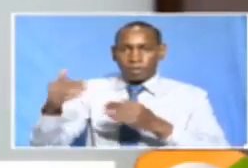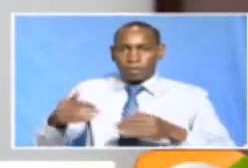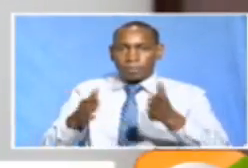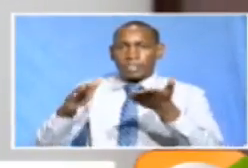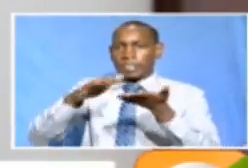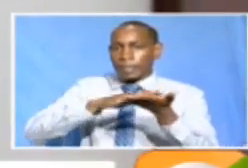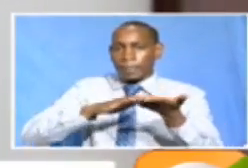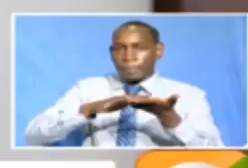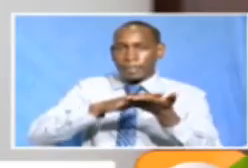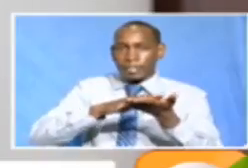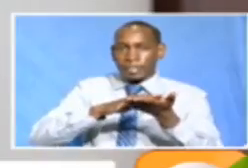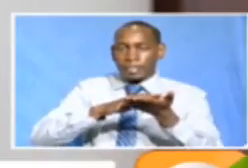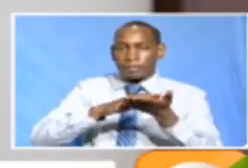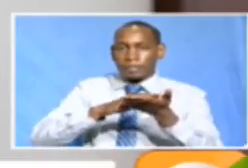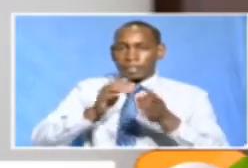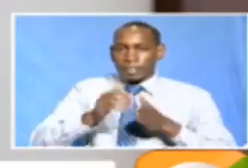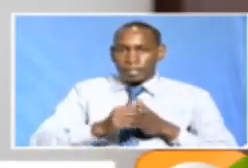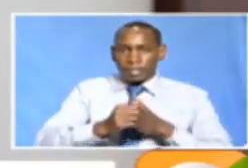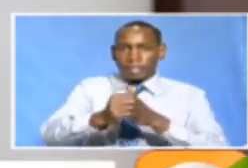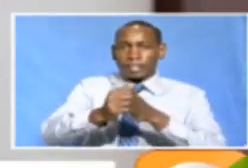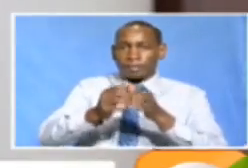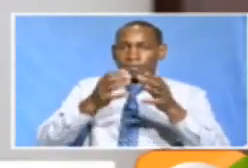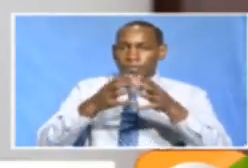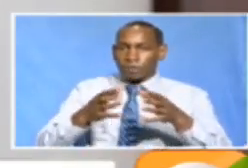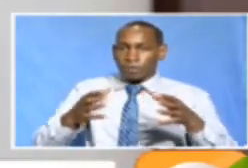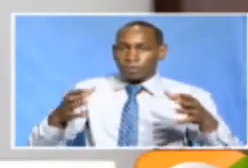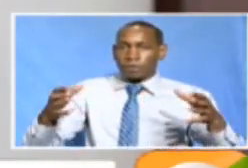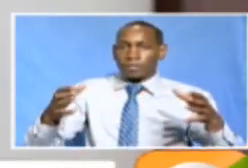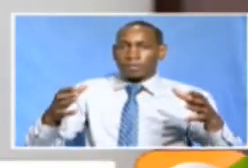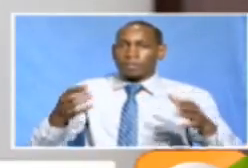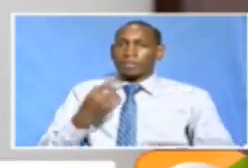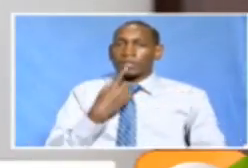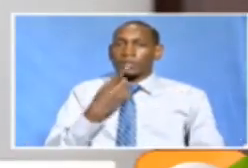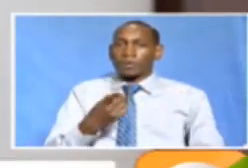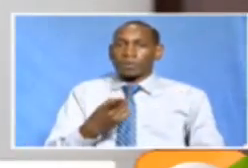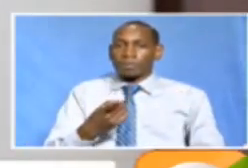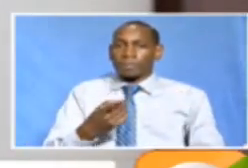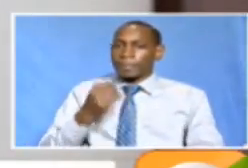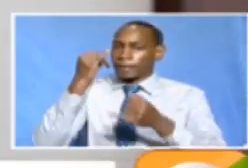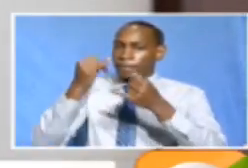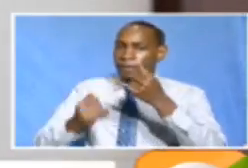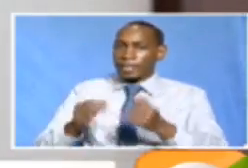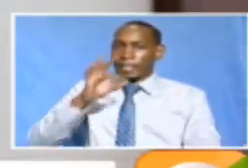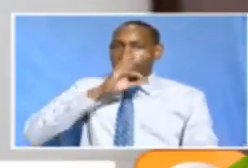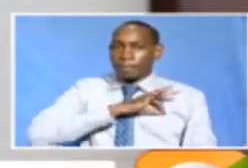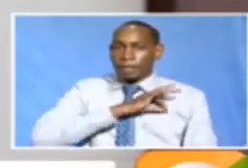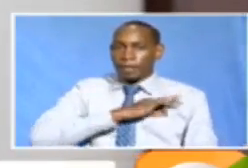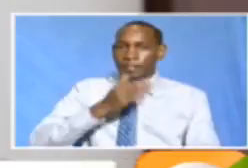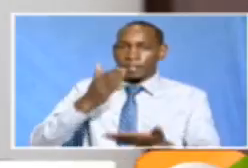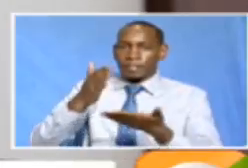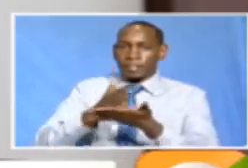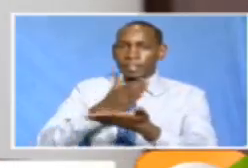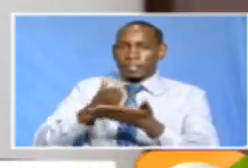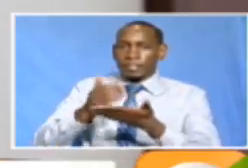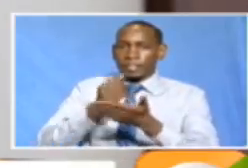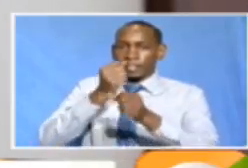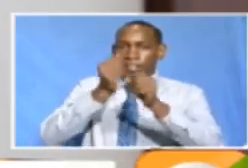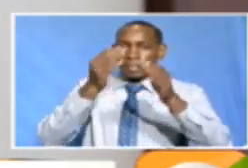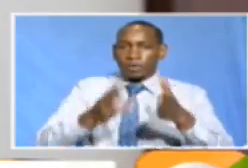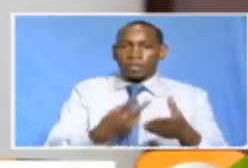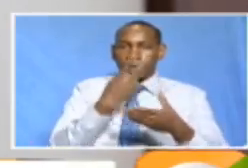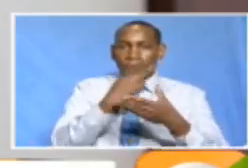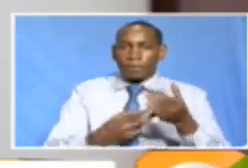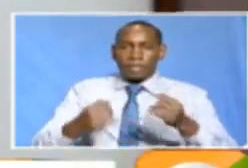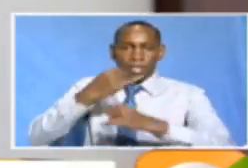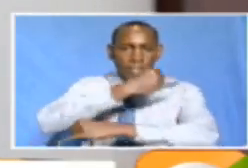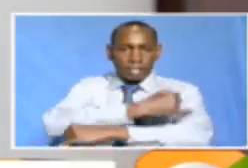basically drive growth, and so ultimately benefit our shareholders, both